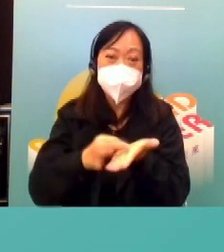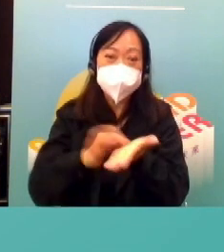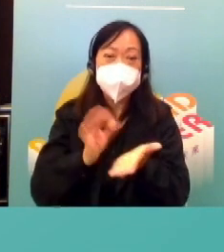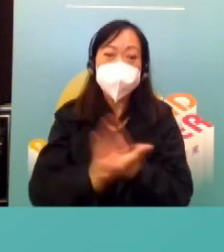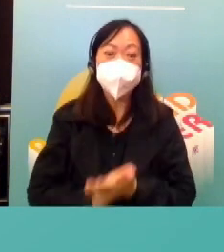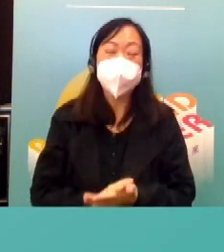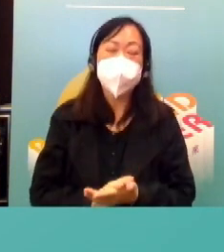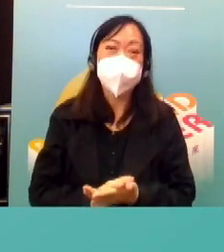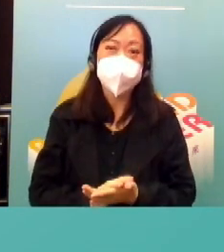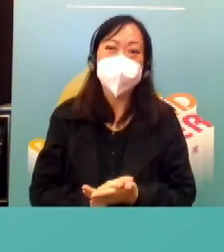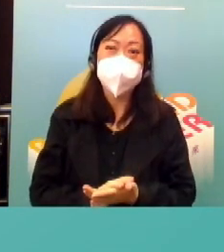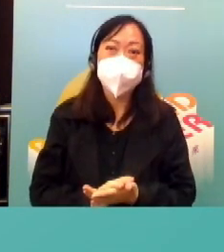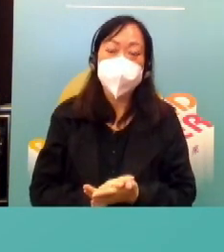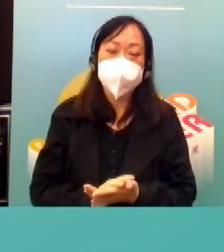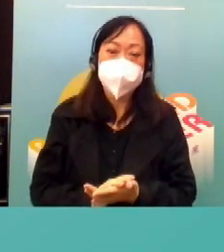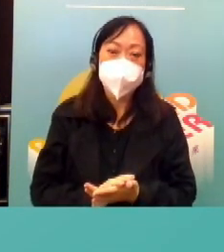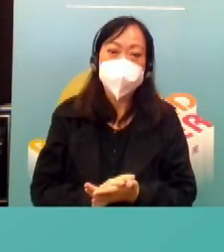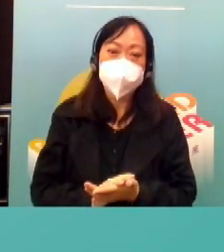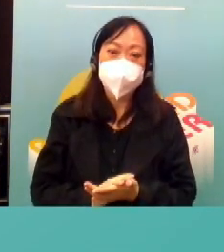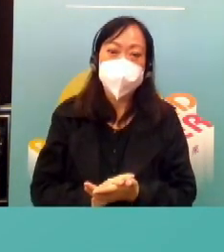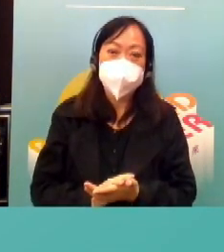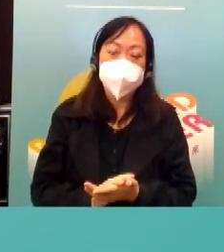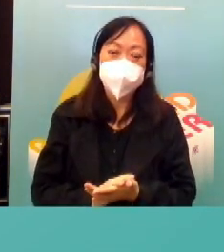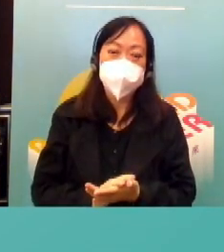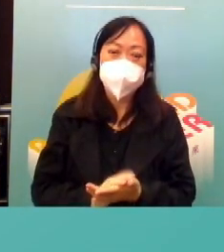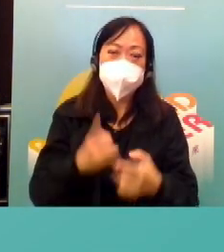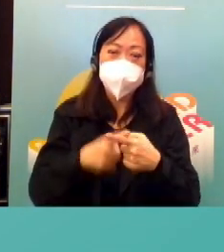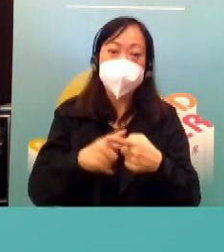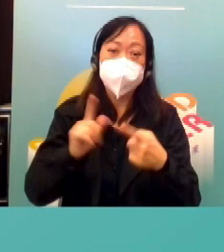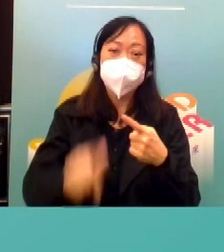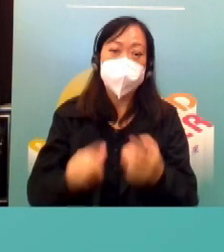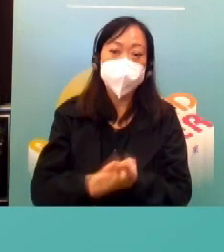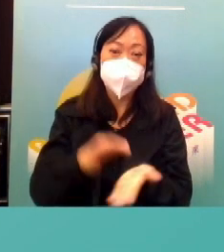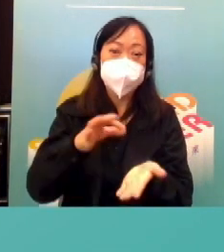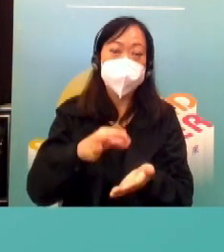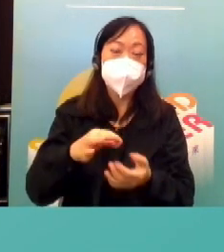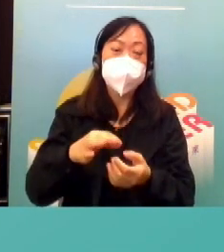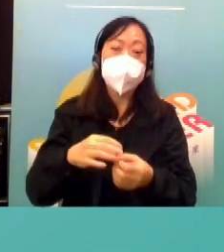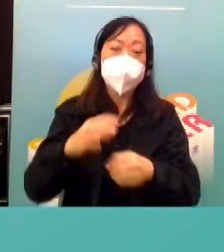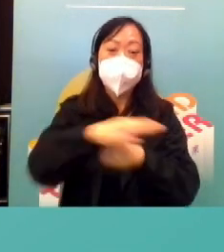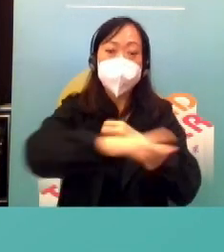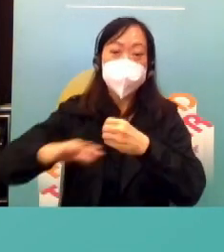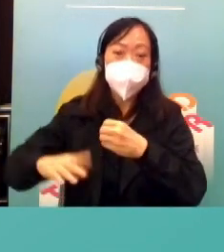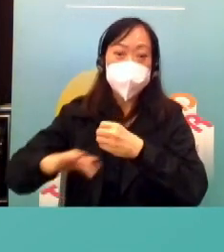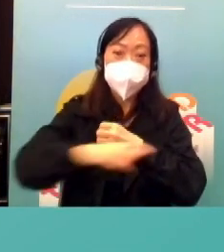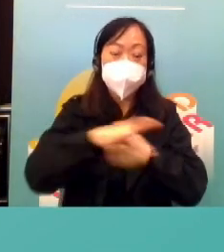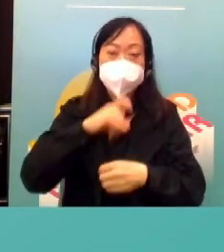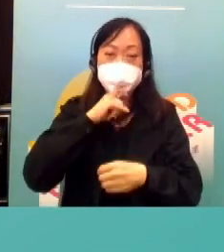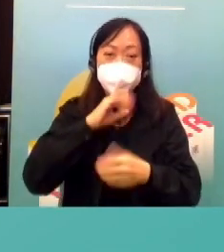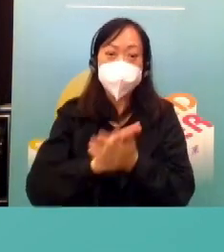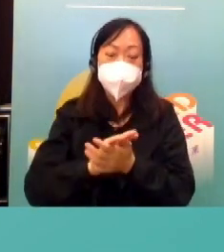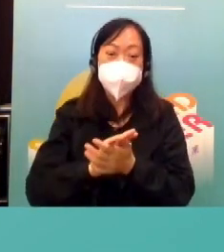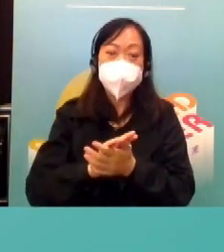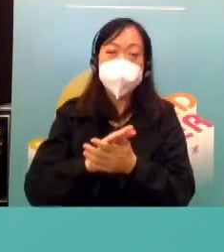classical island with a lot of heritage. It's a Catholic island of